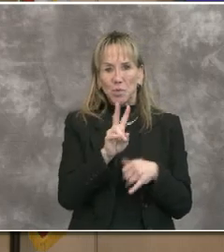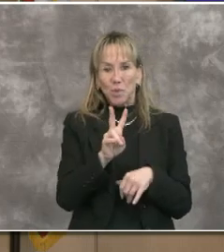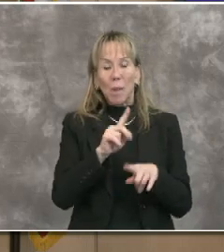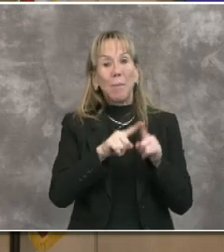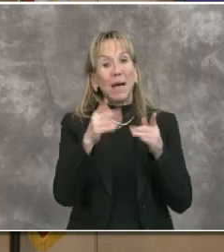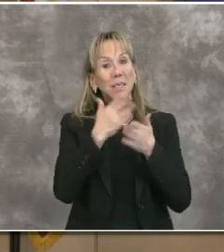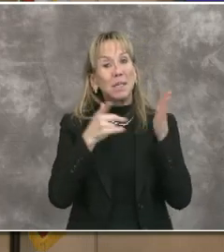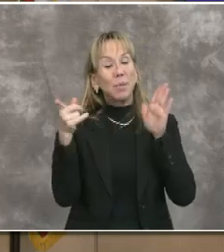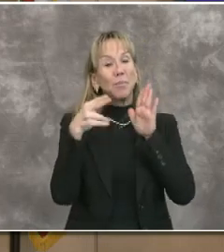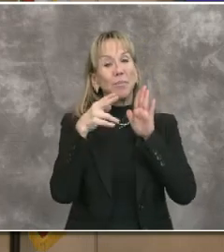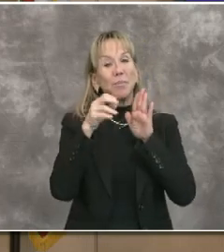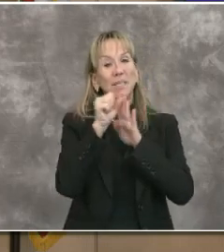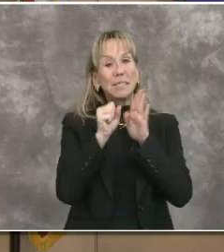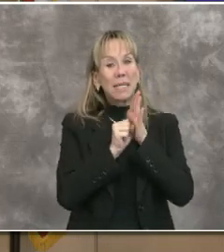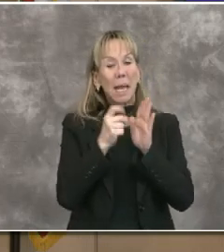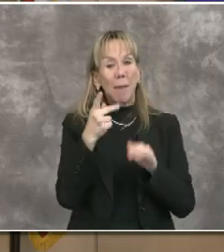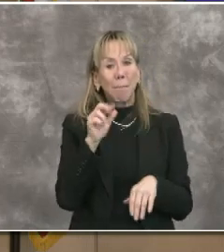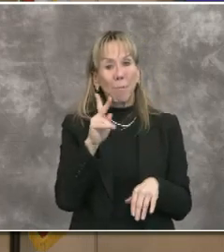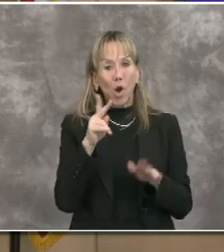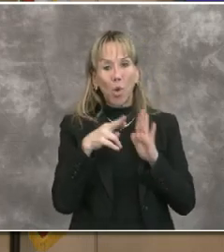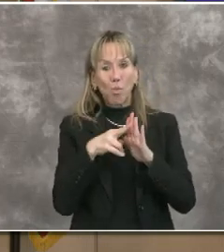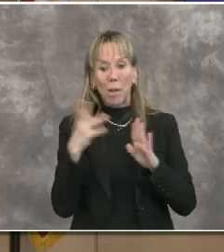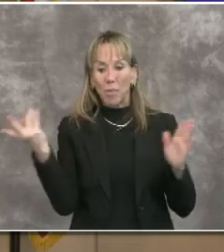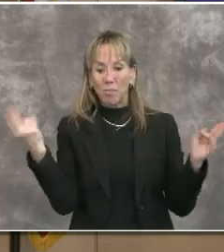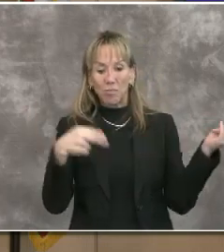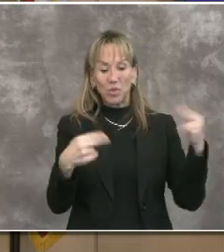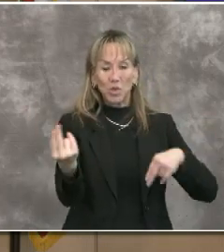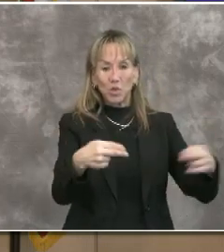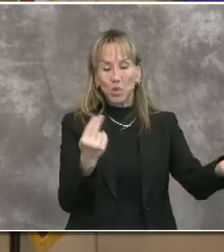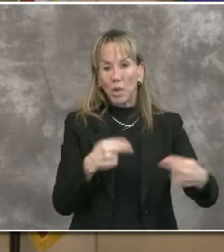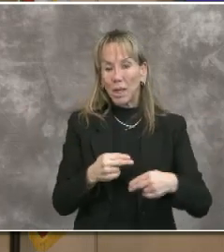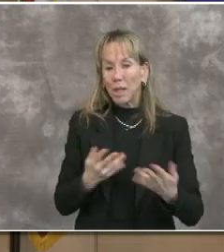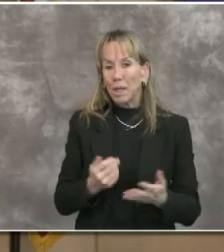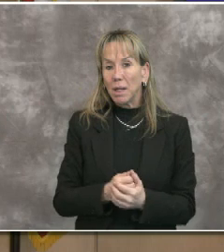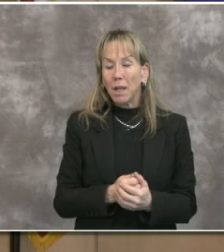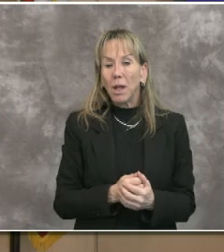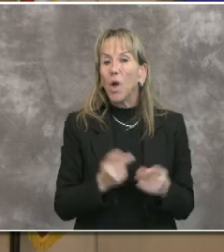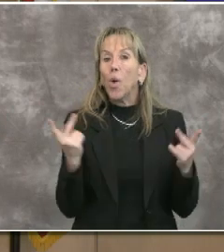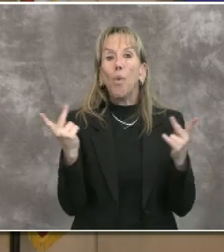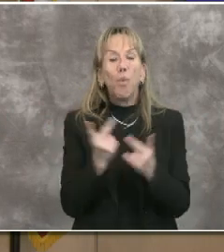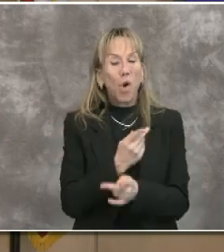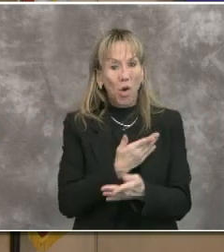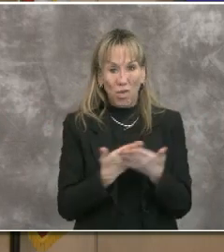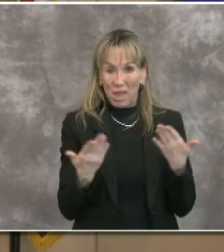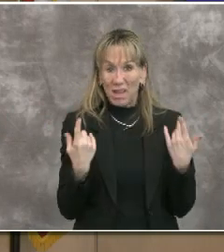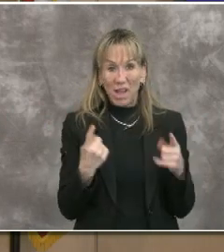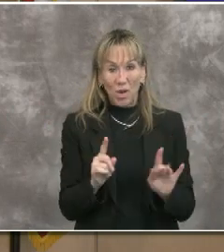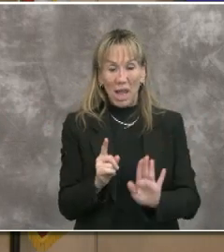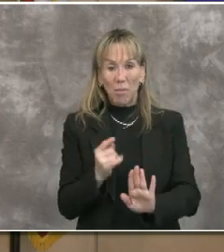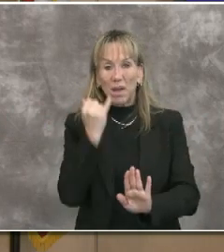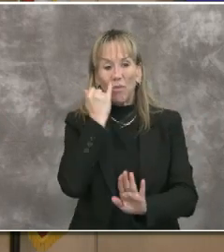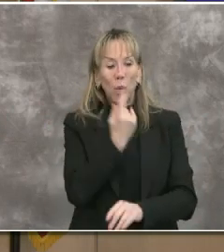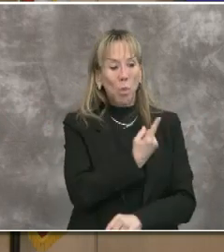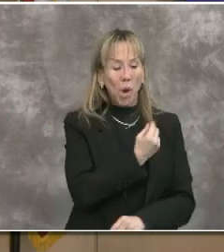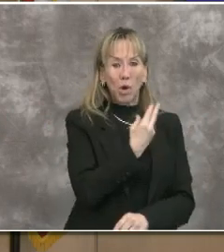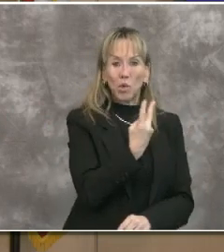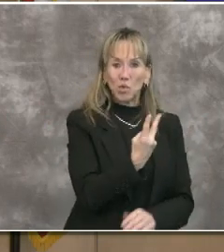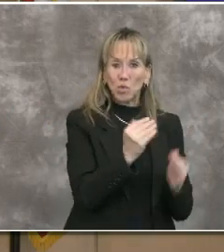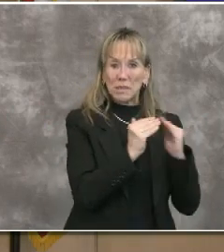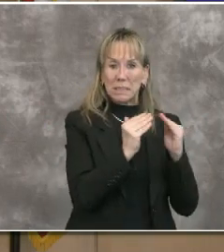parks. The worst thing that could happen is having 1 or 2 cities deciding that they're going to take a different